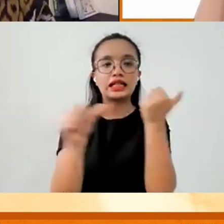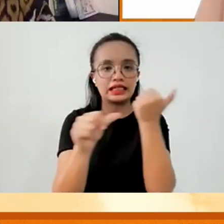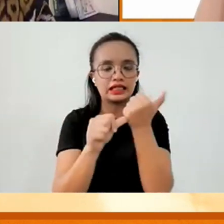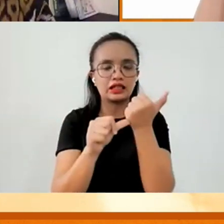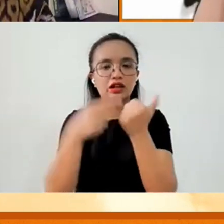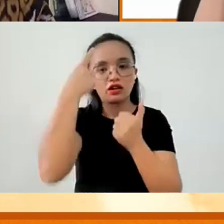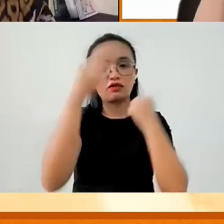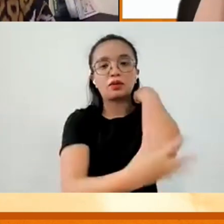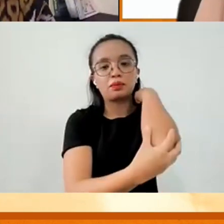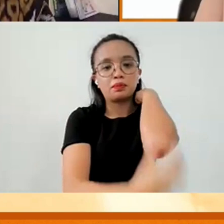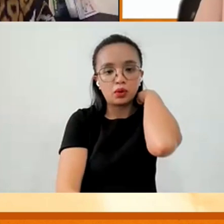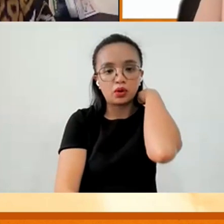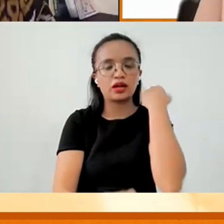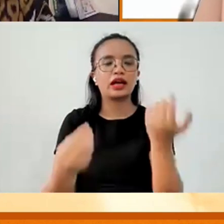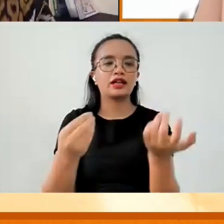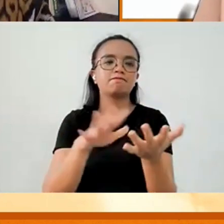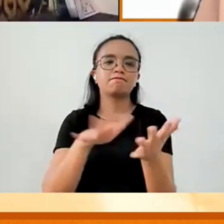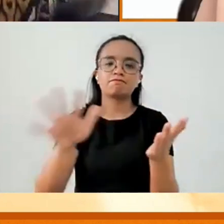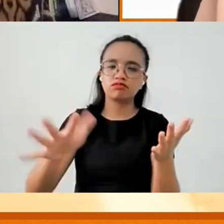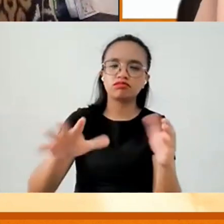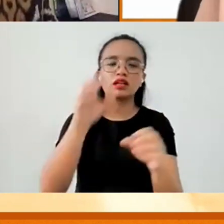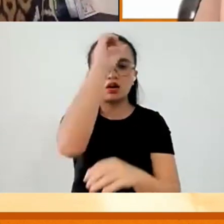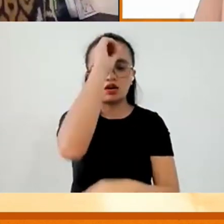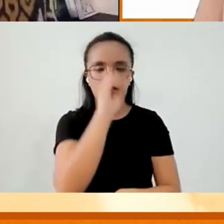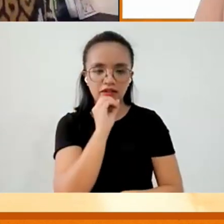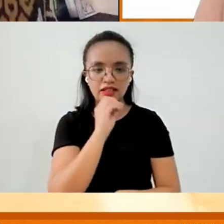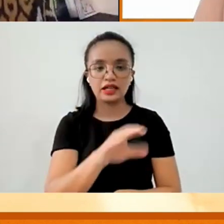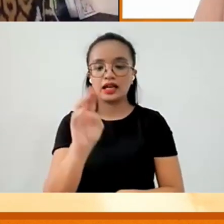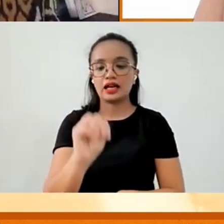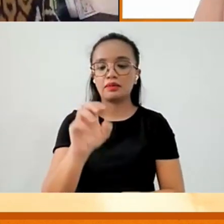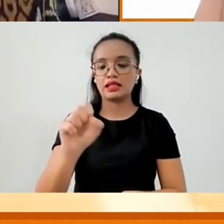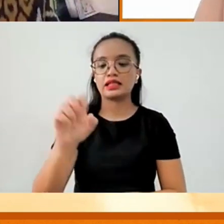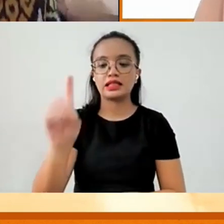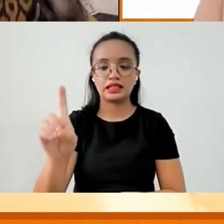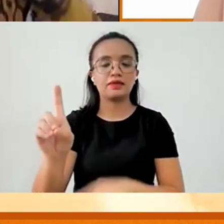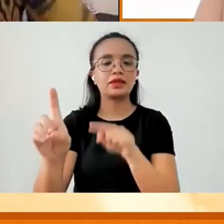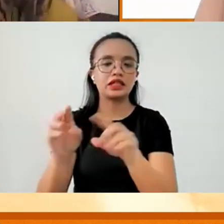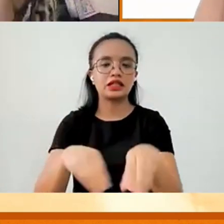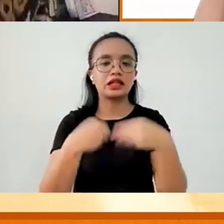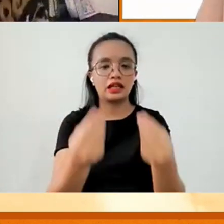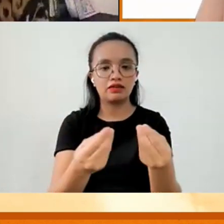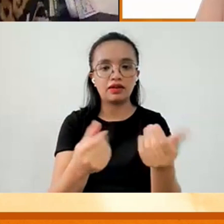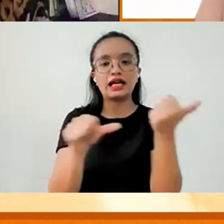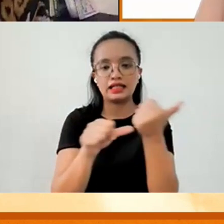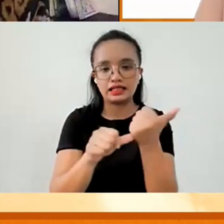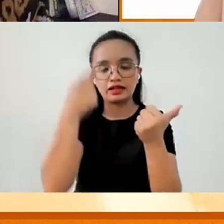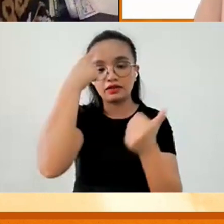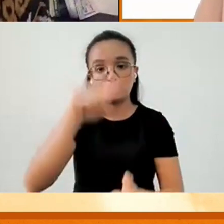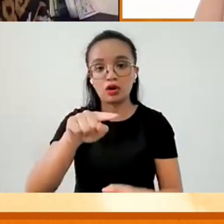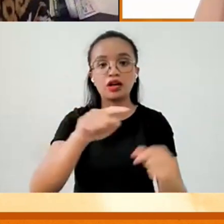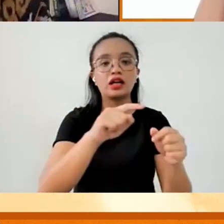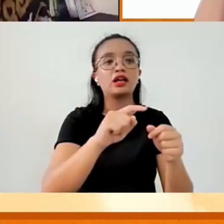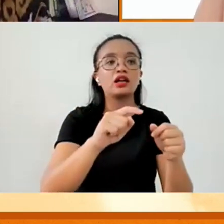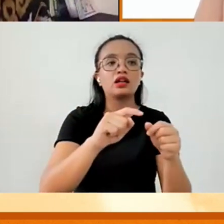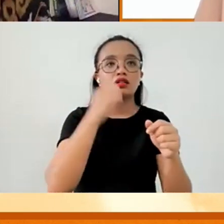poor and vulnerable orphans. And the MSSD also provides subsidies for orphanages that